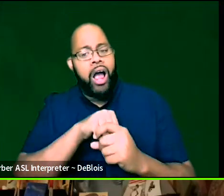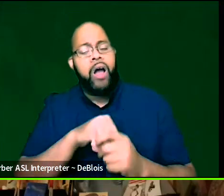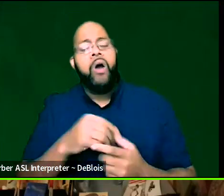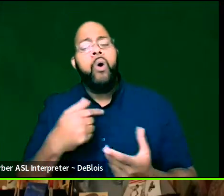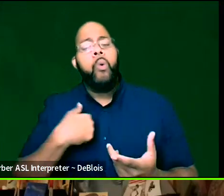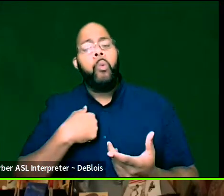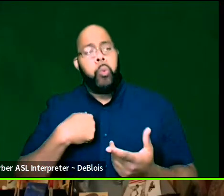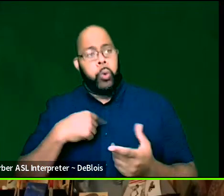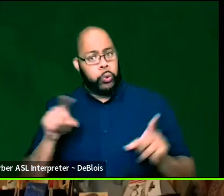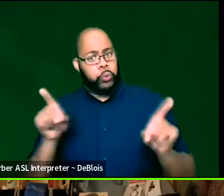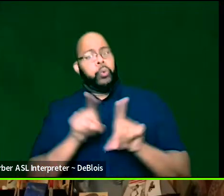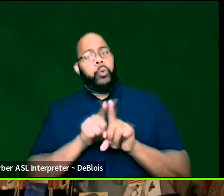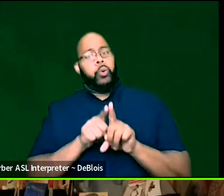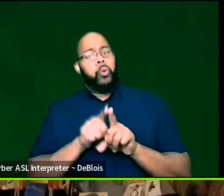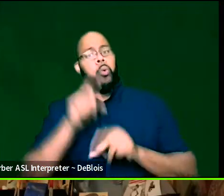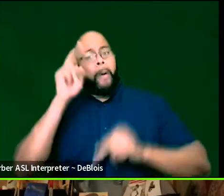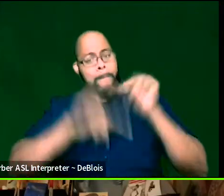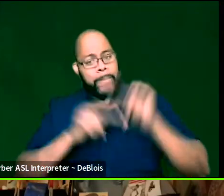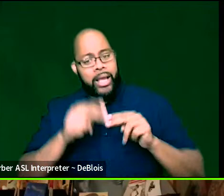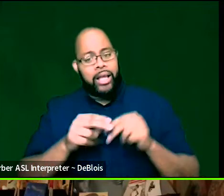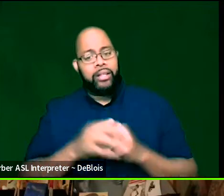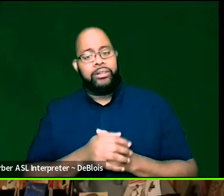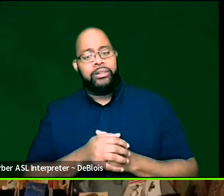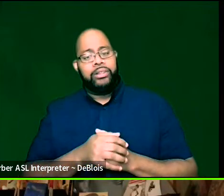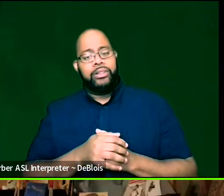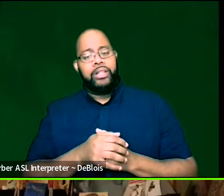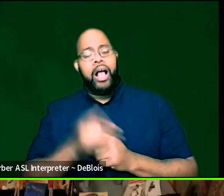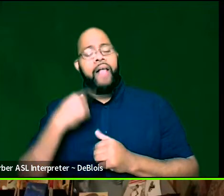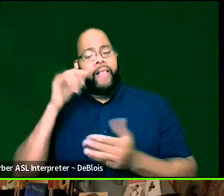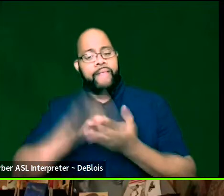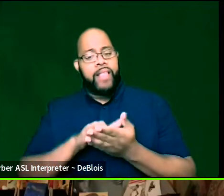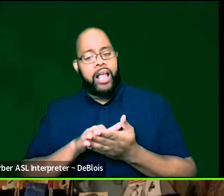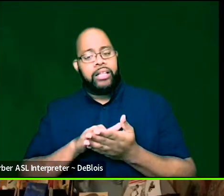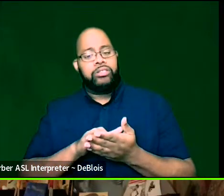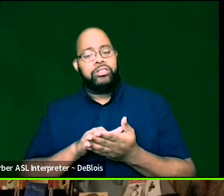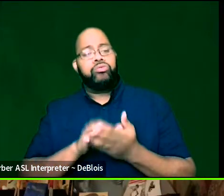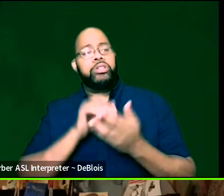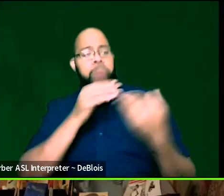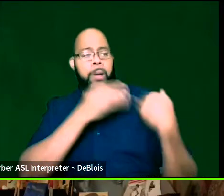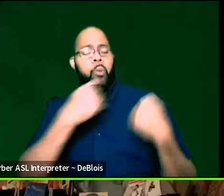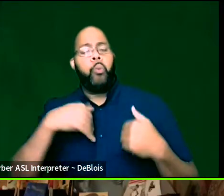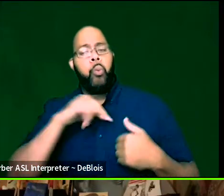weave to build upon? And I think that's the responsibility that we